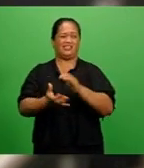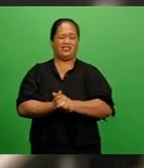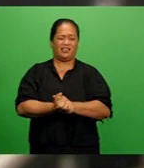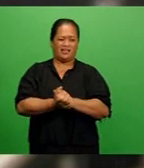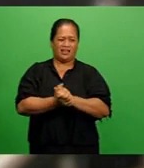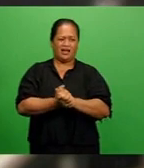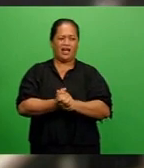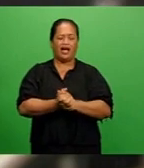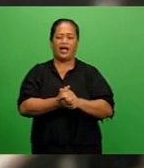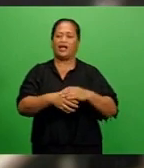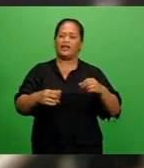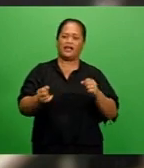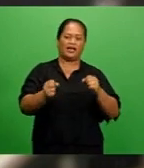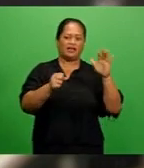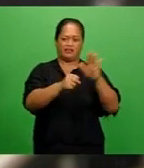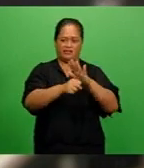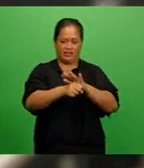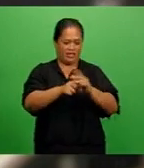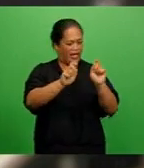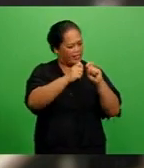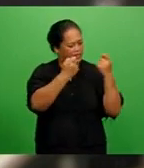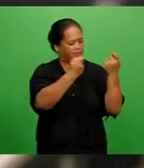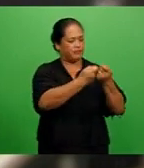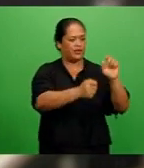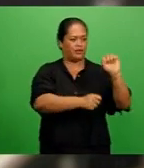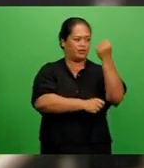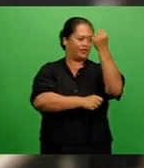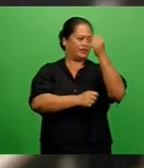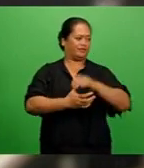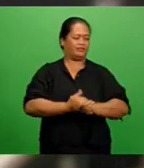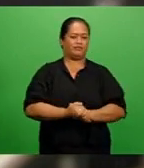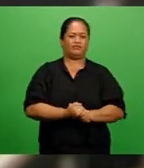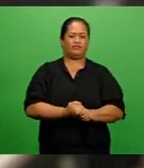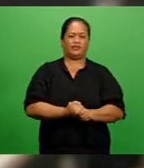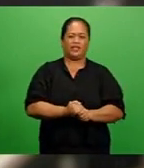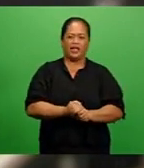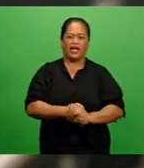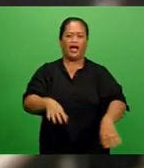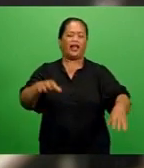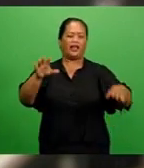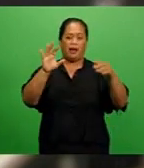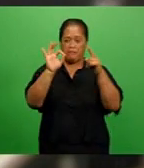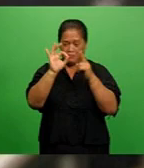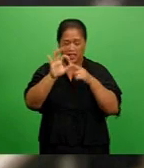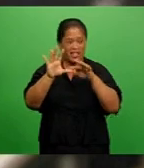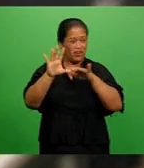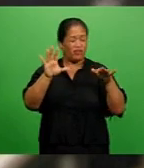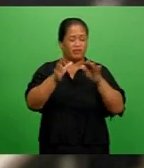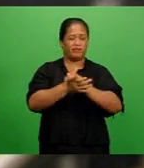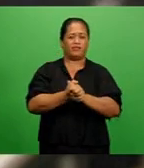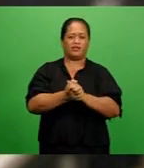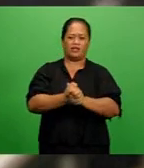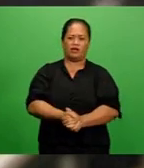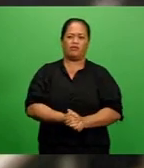winning team. And just like Suva Player of the Year Taniela Sandrungu, Petero was quite a revelation for the